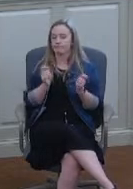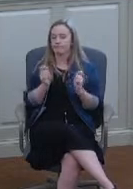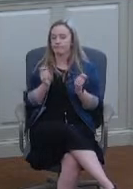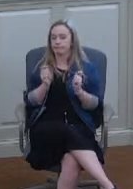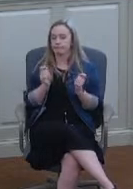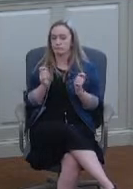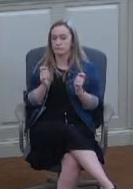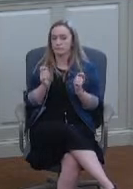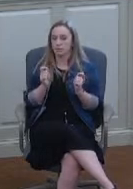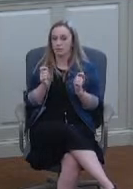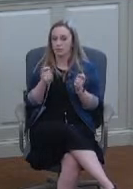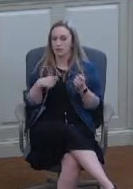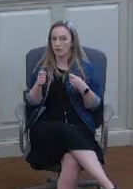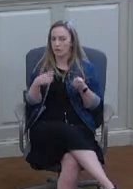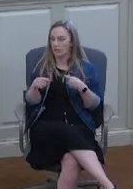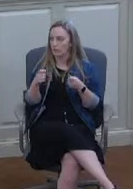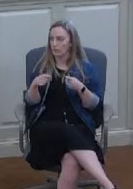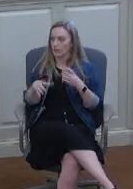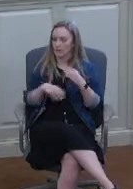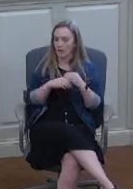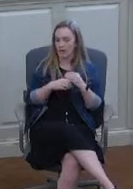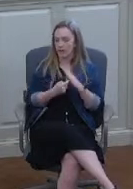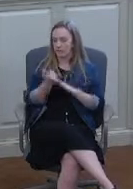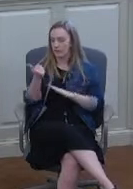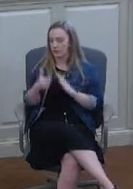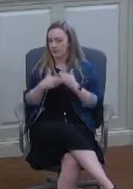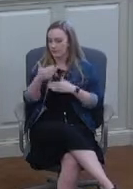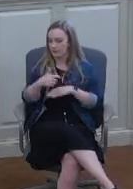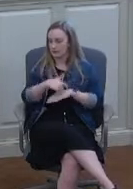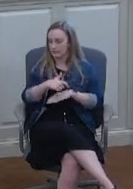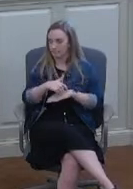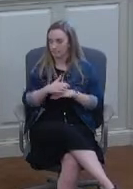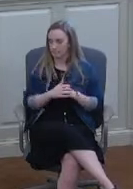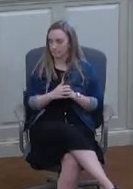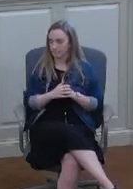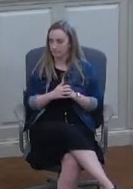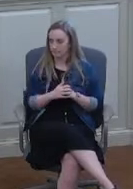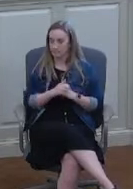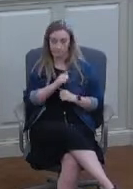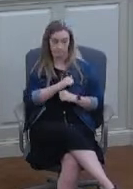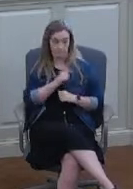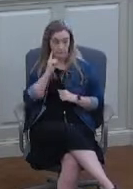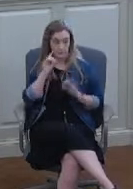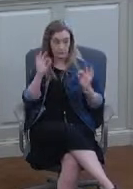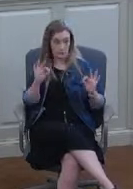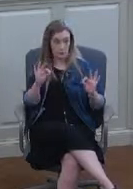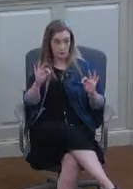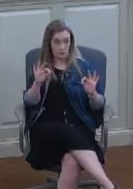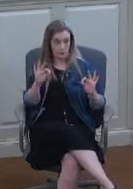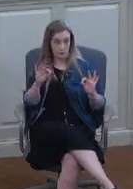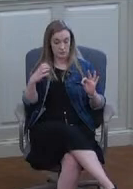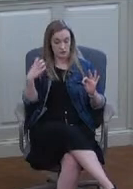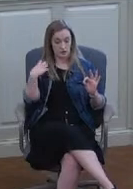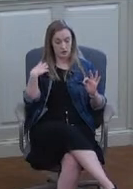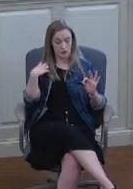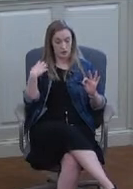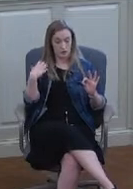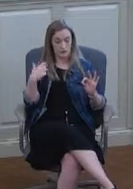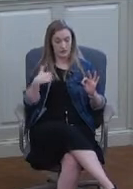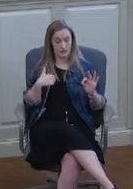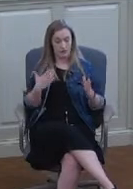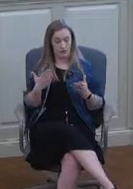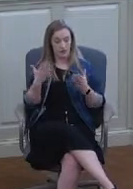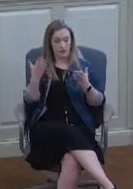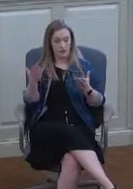it and wordsmith it and add to it and take it away next time. okay. I think we're good. Sounds good. So the chair would entertain a